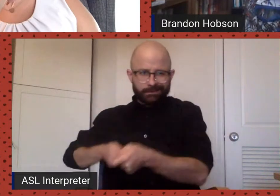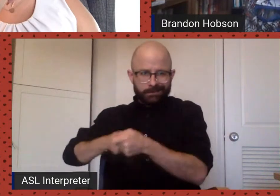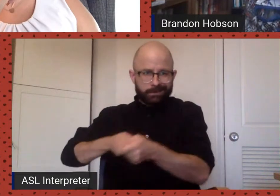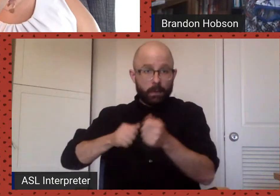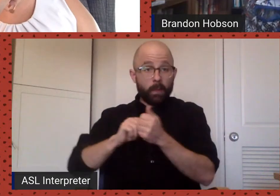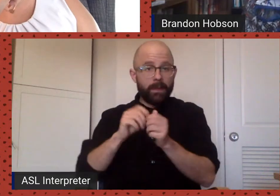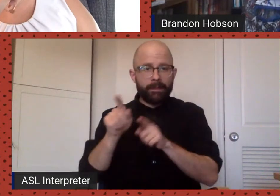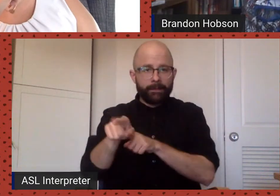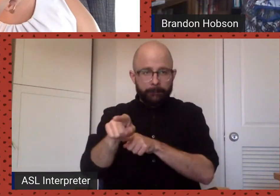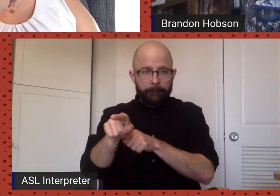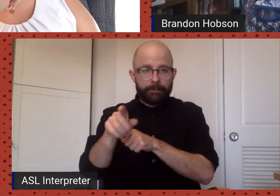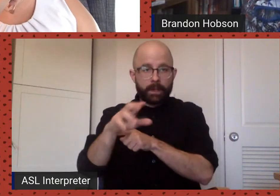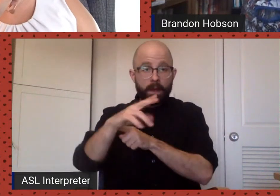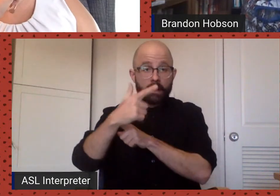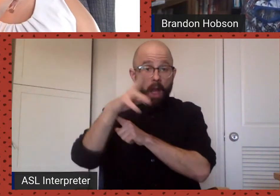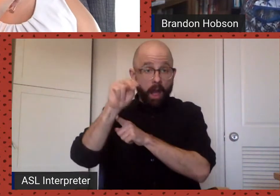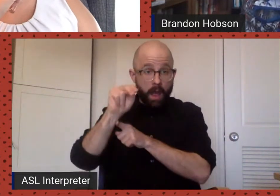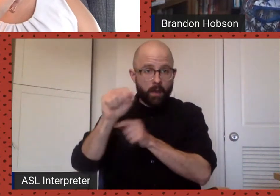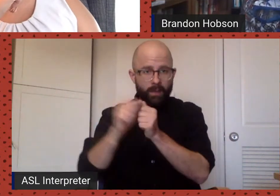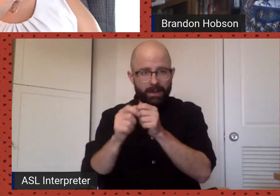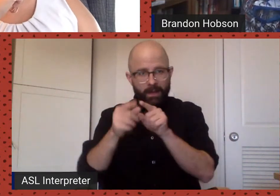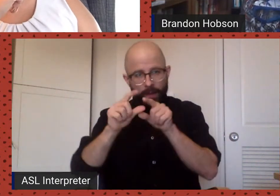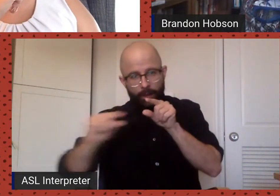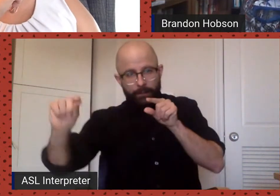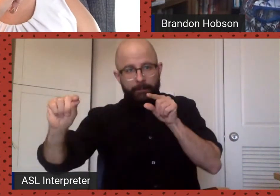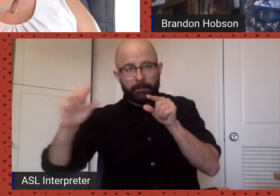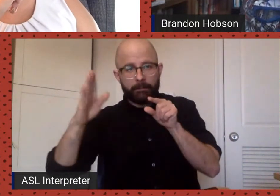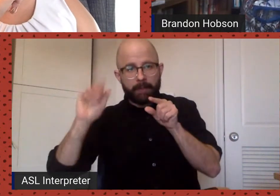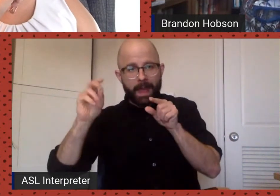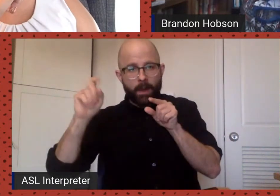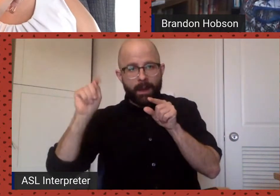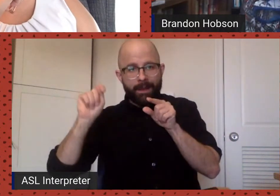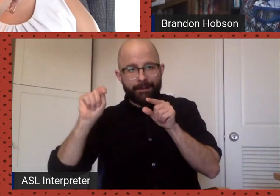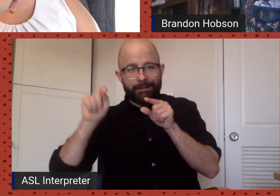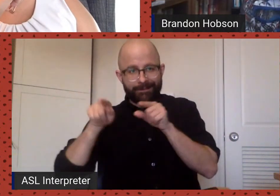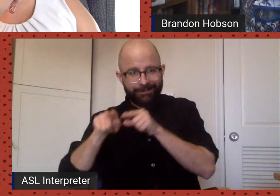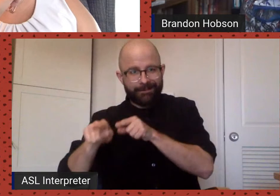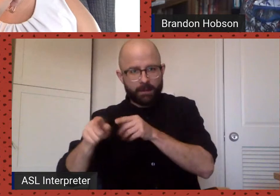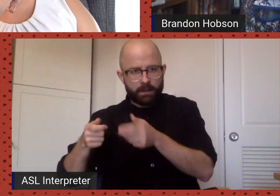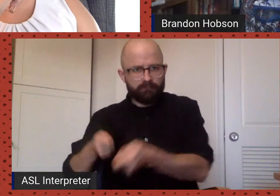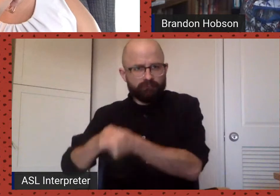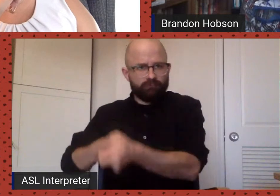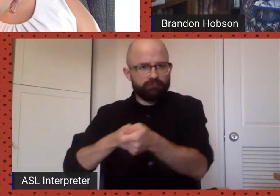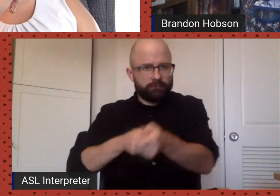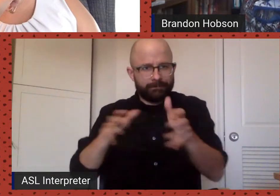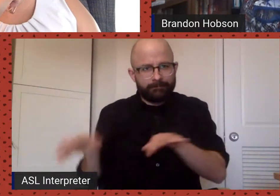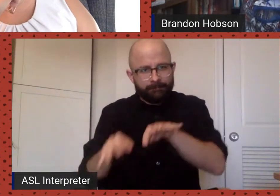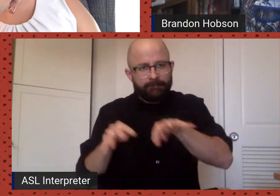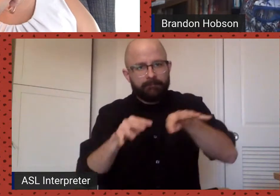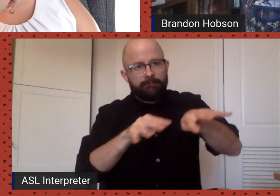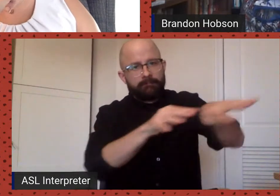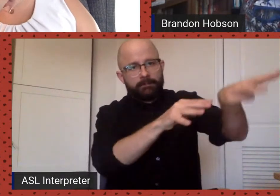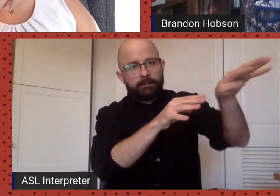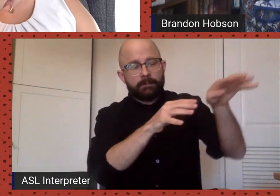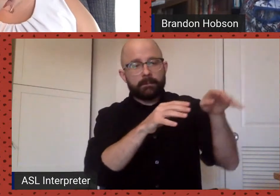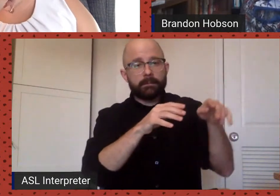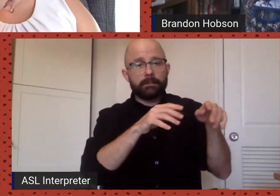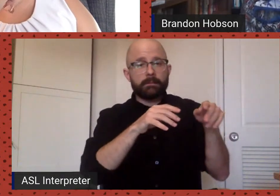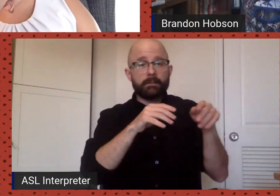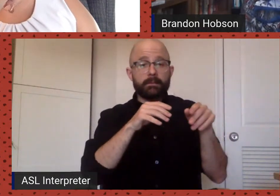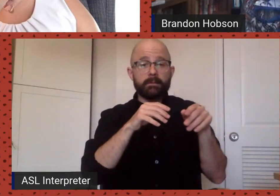of their homes and to stockades. By the end, many of our people had nothing